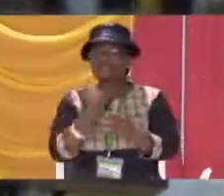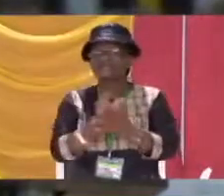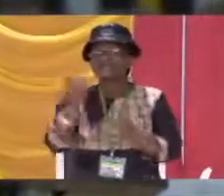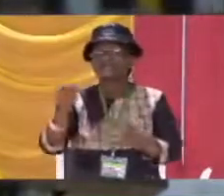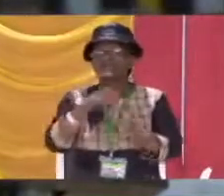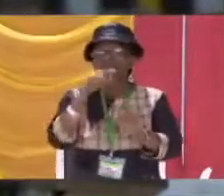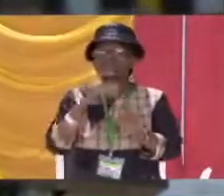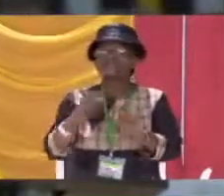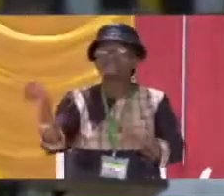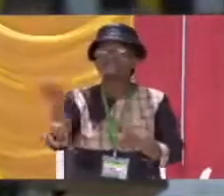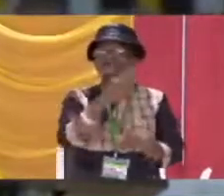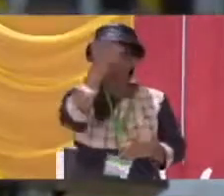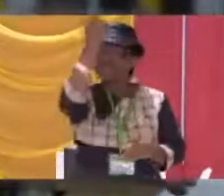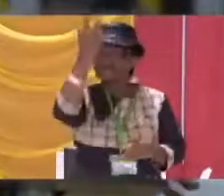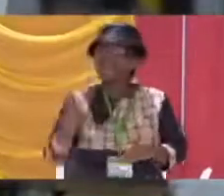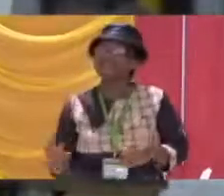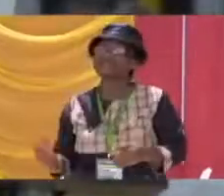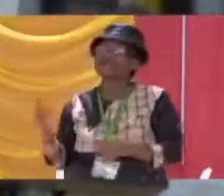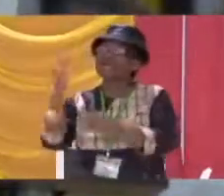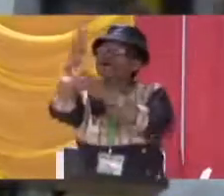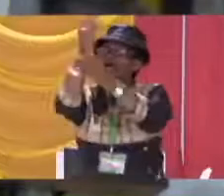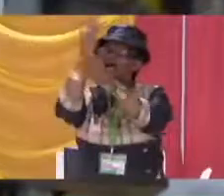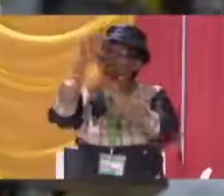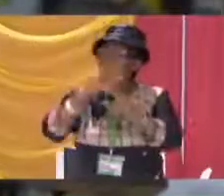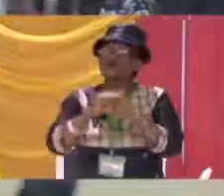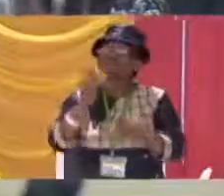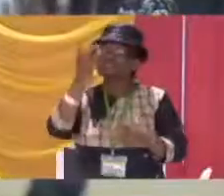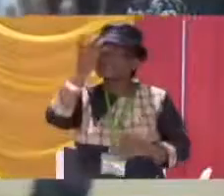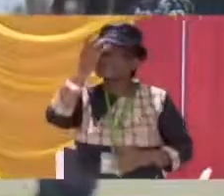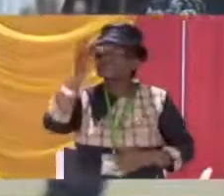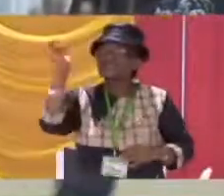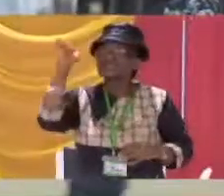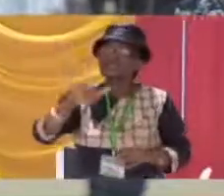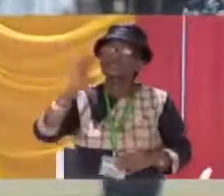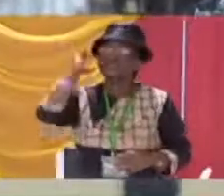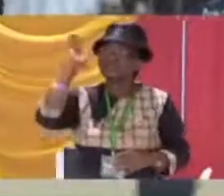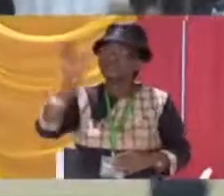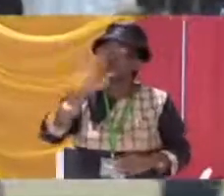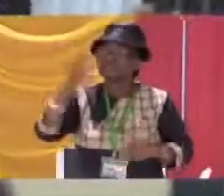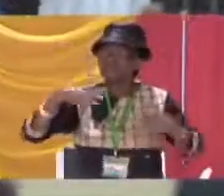When you lay hands on the sick, they shall recover.